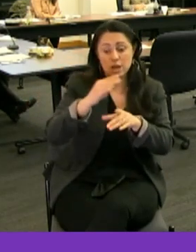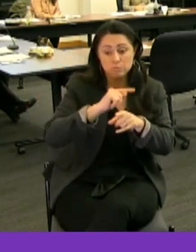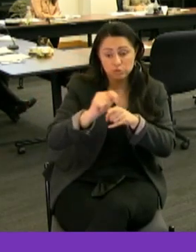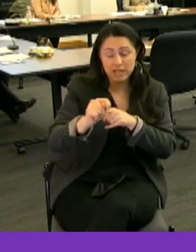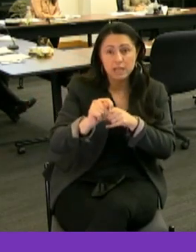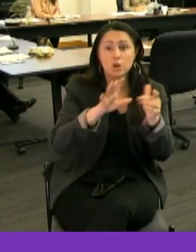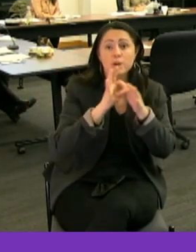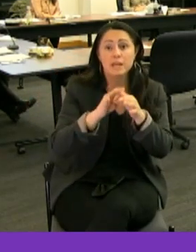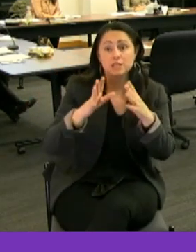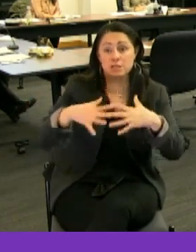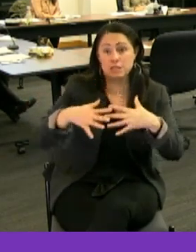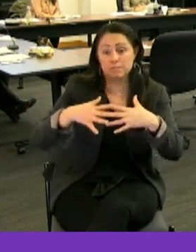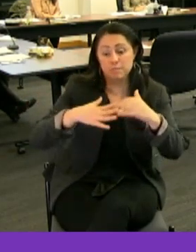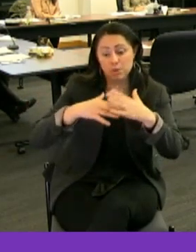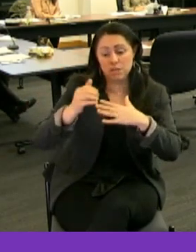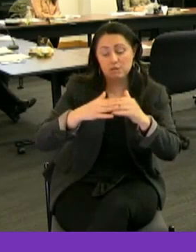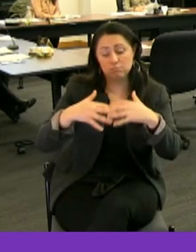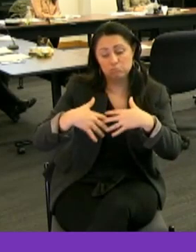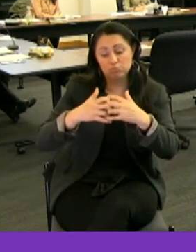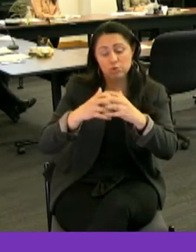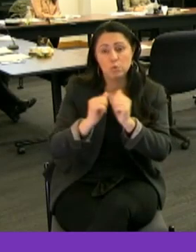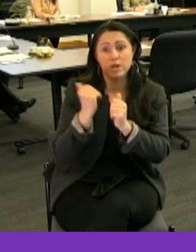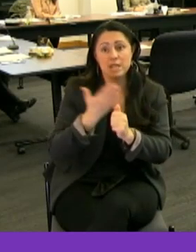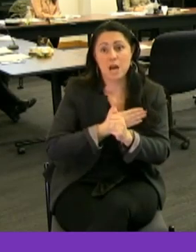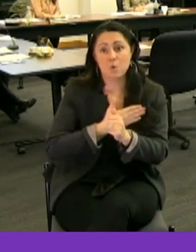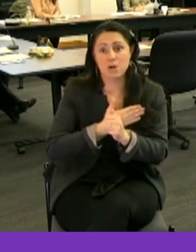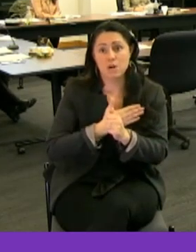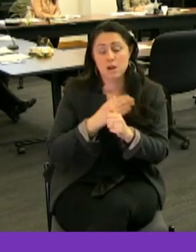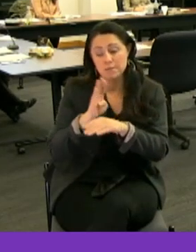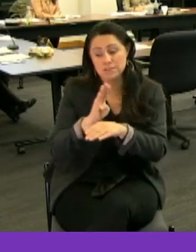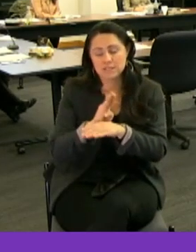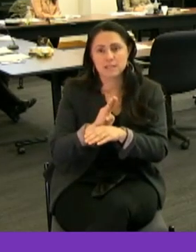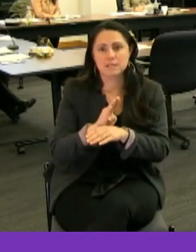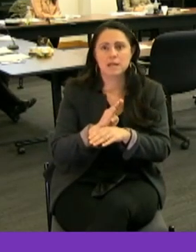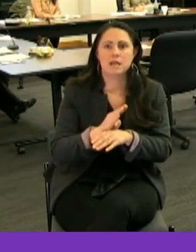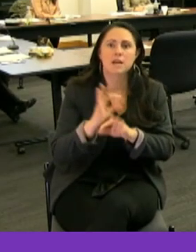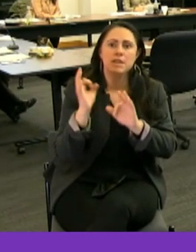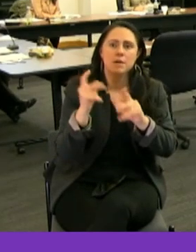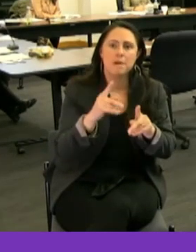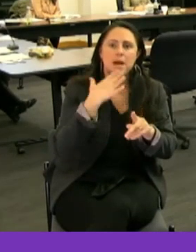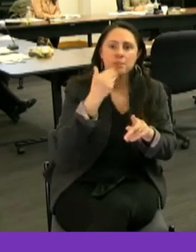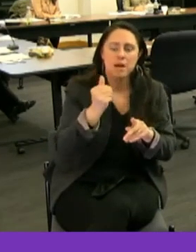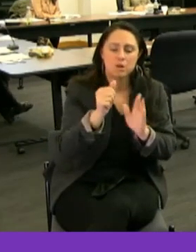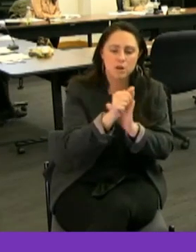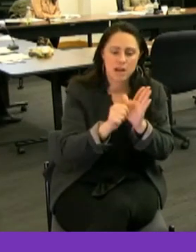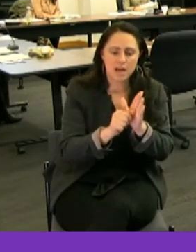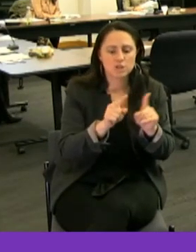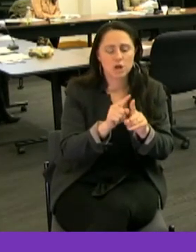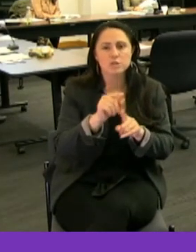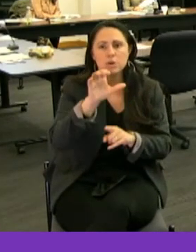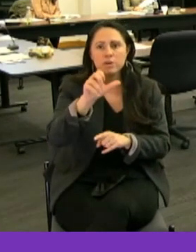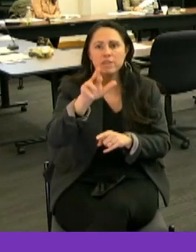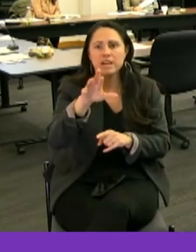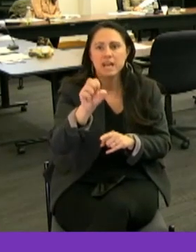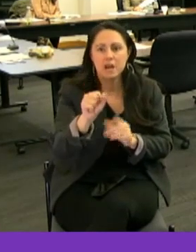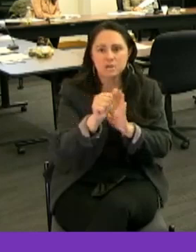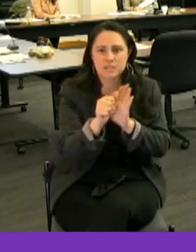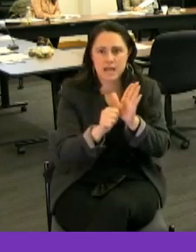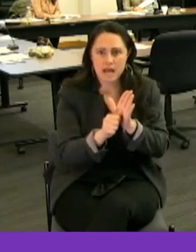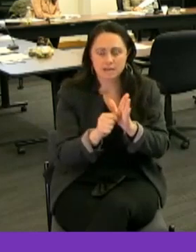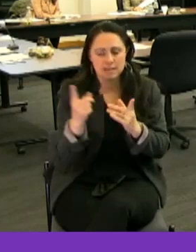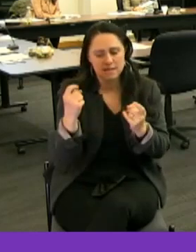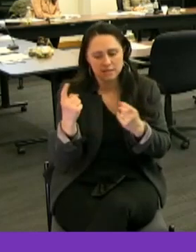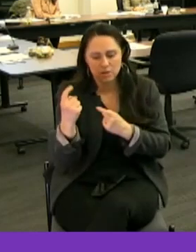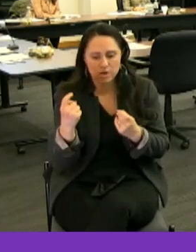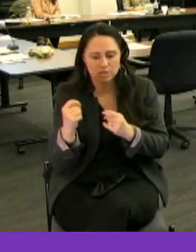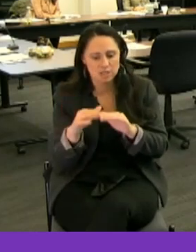with our businesses, the Back Better Act, handling of the CARES Act money. They wanted to know exactly how we were doing. They were asking us a lot of